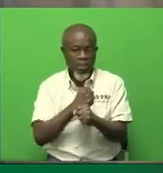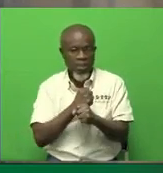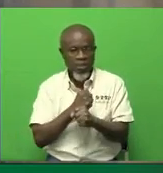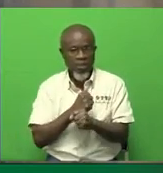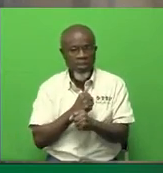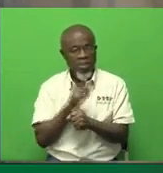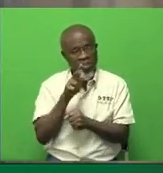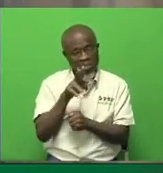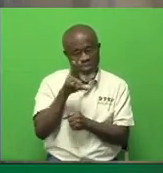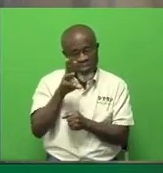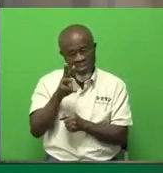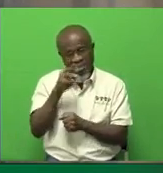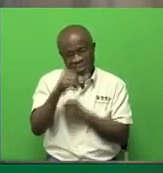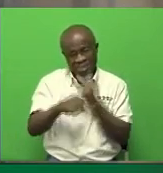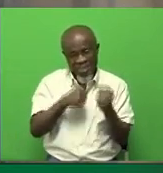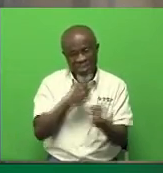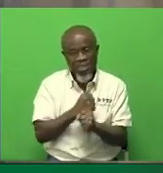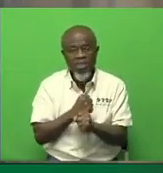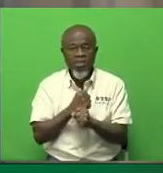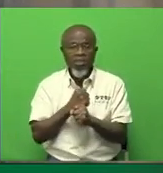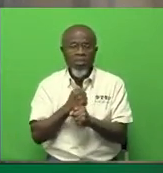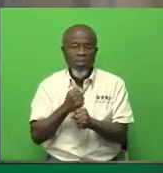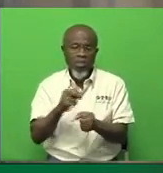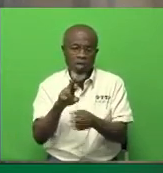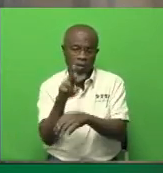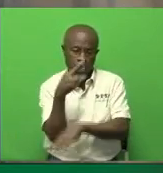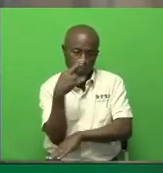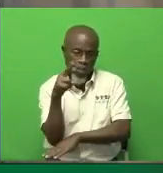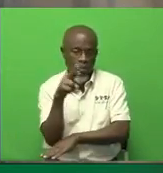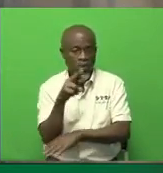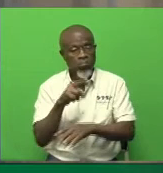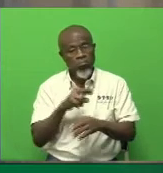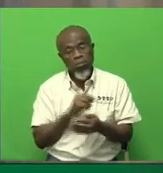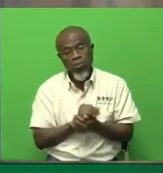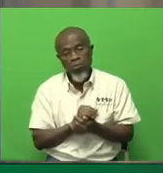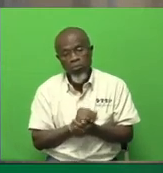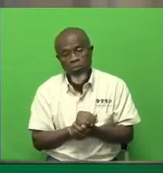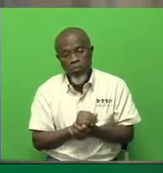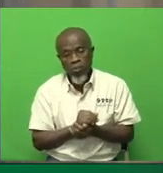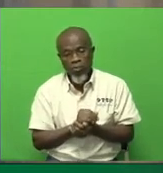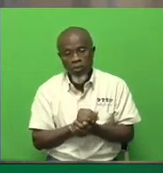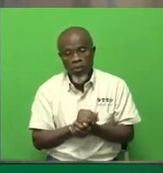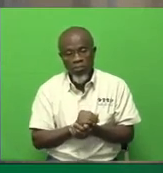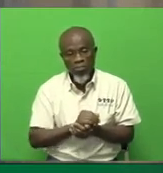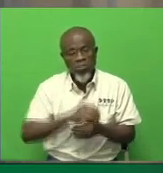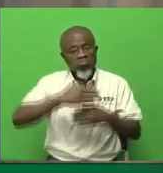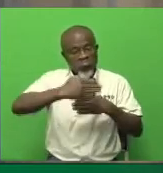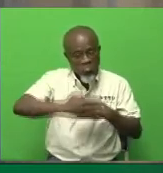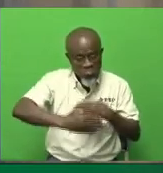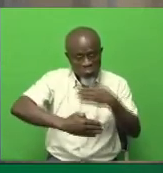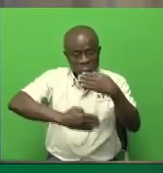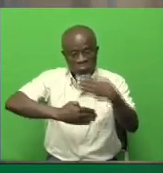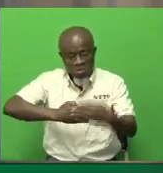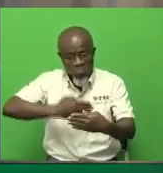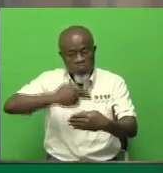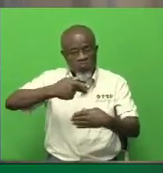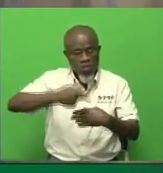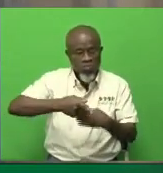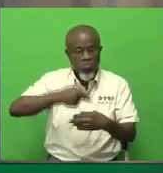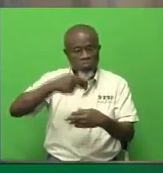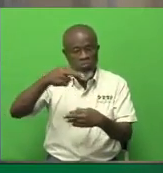we made significant progress on our journey by successive pnm administrations have stymied further development